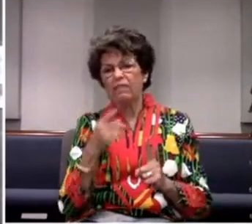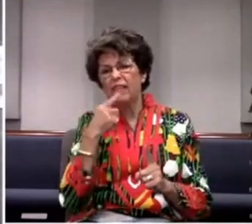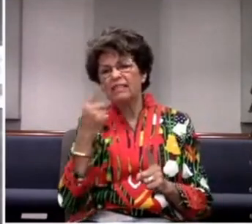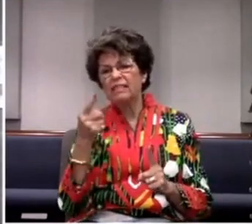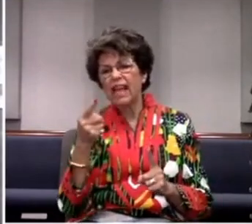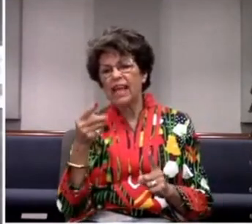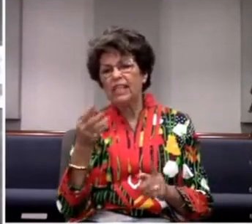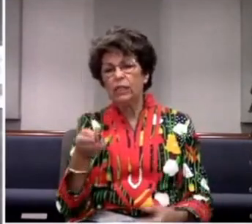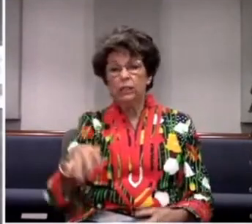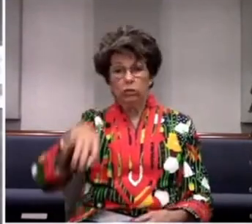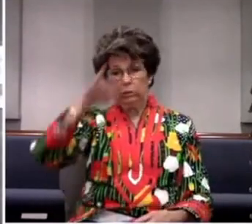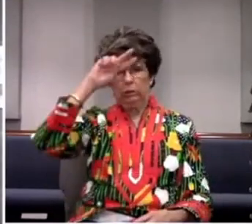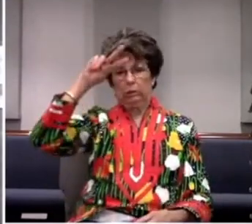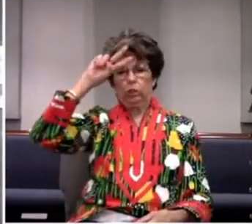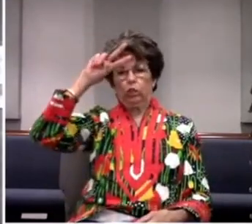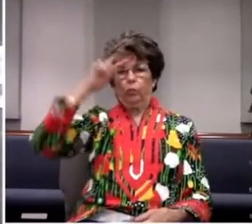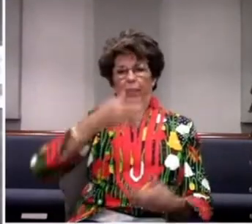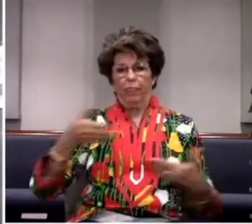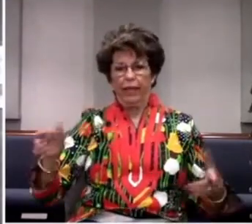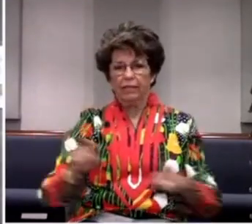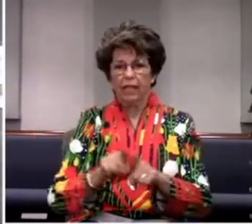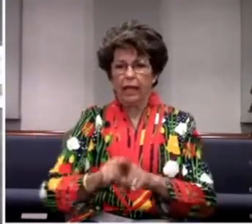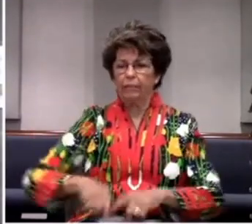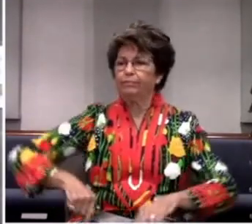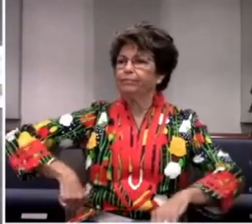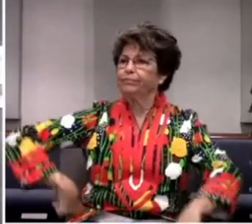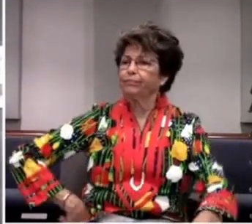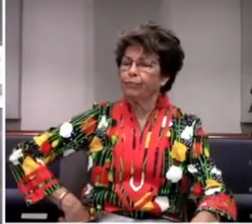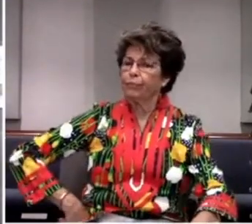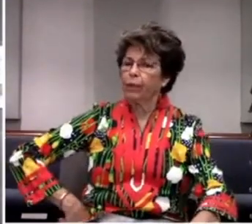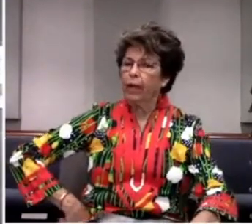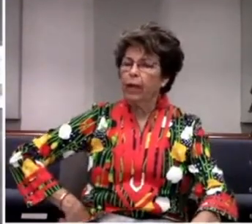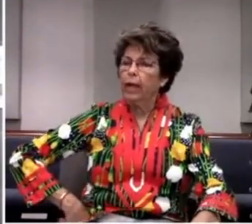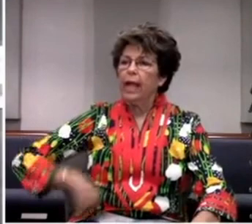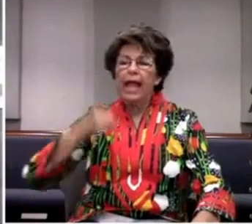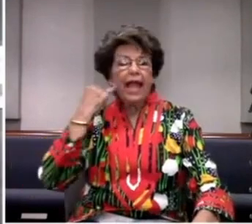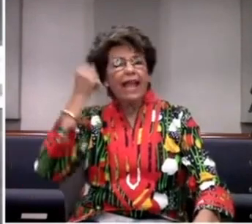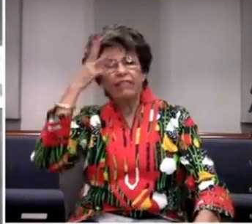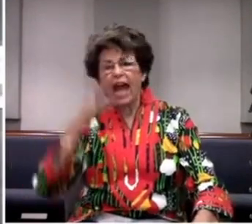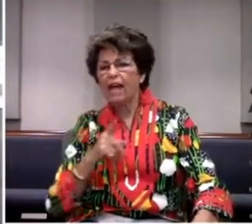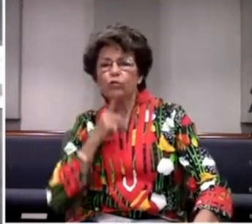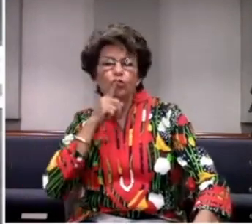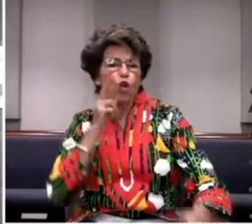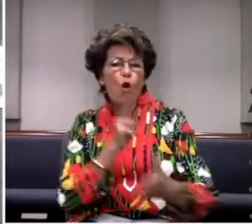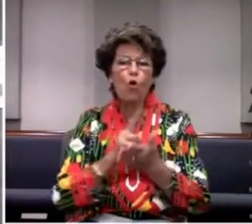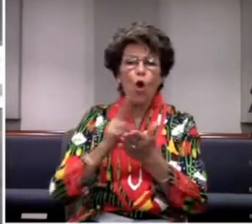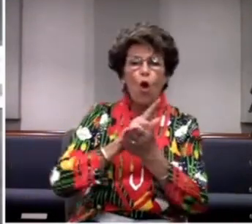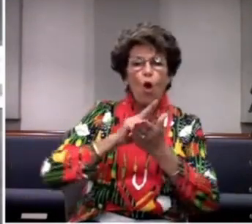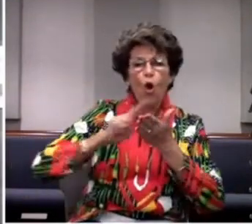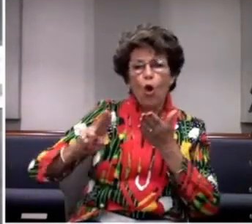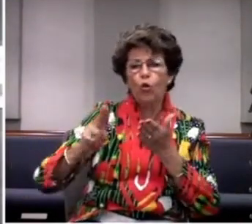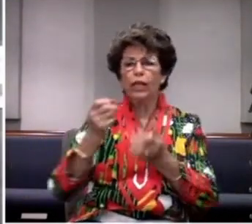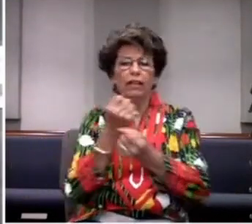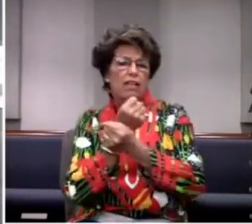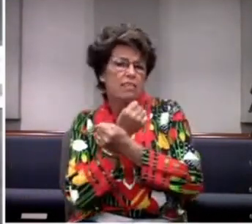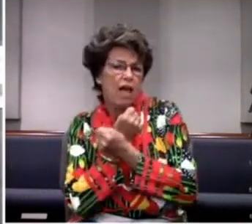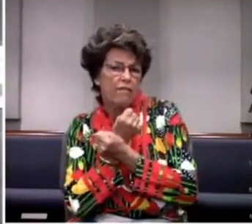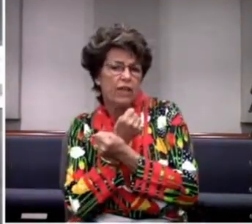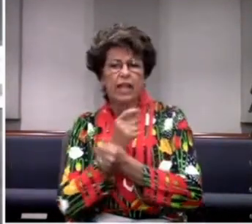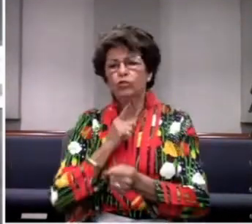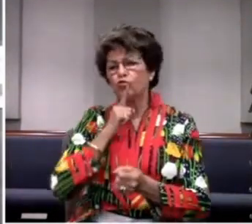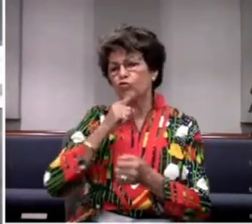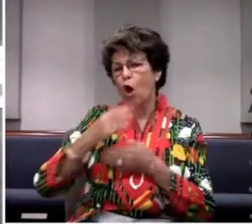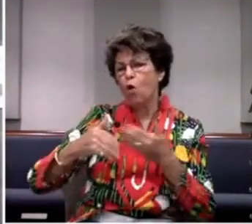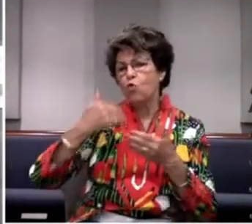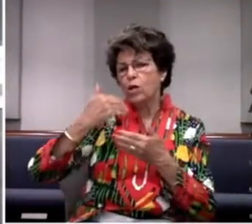in accusation like, well, if God was so holy and God was so loving and God was so kind,